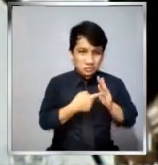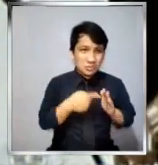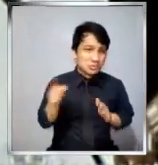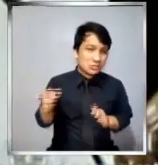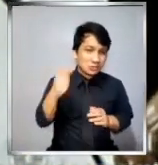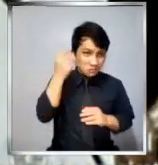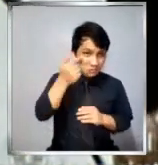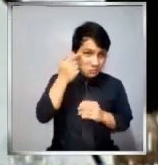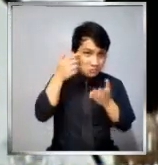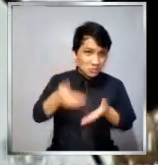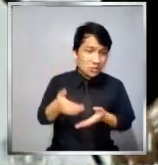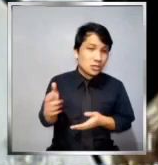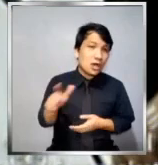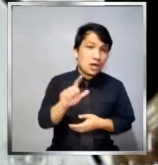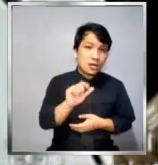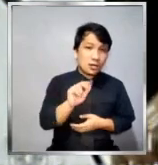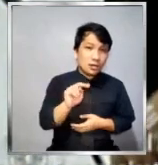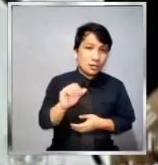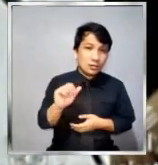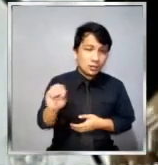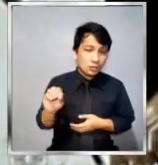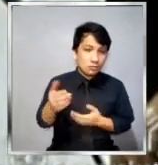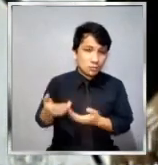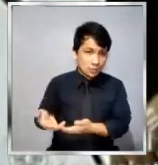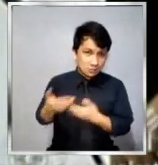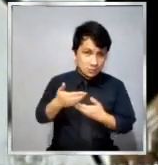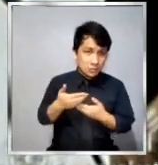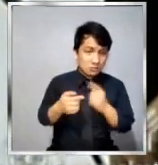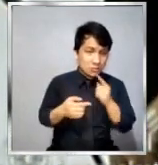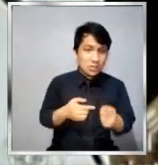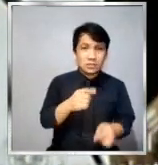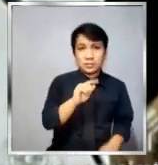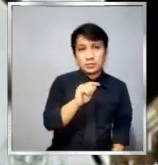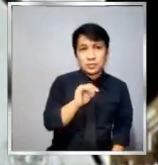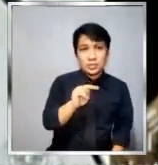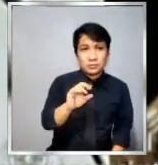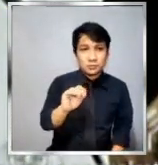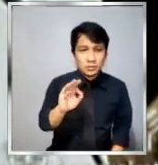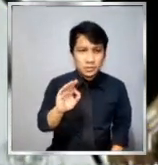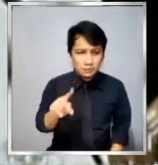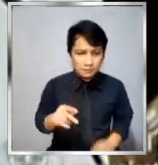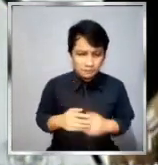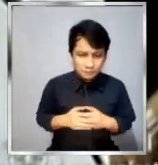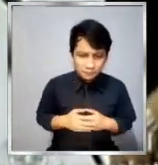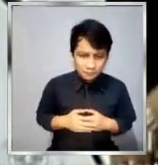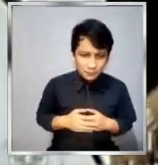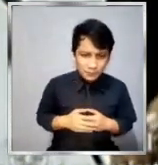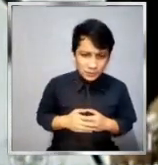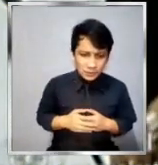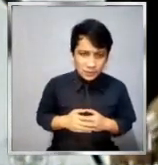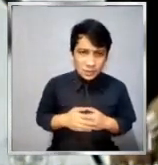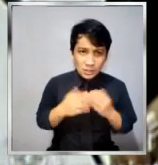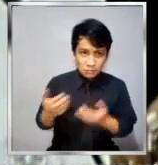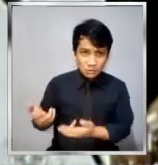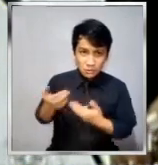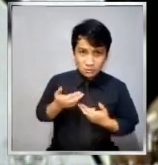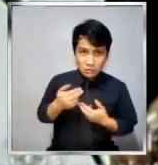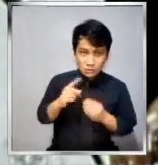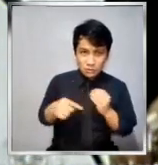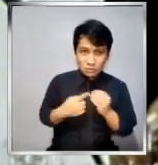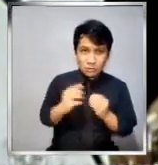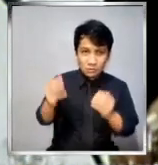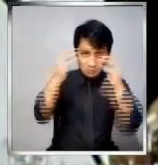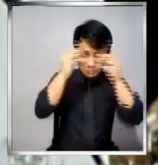the recommendation of the NTF, and also with consultation with the mayor of Bacolod